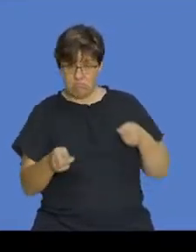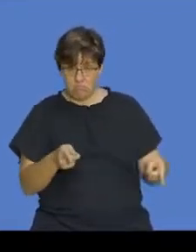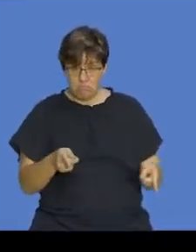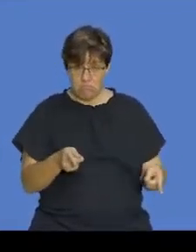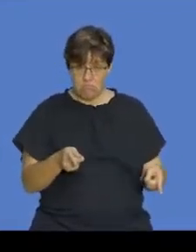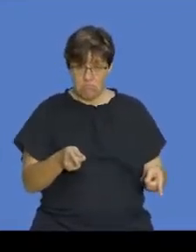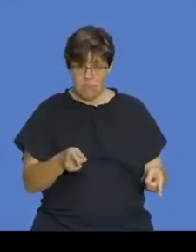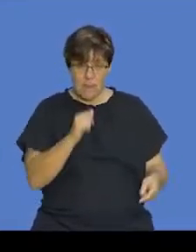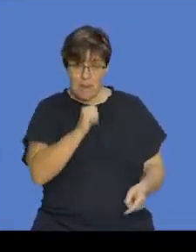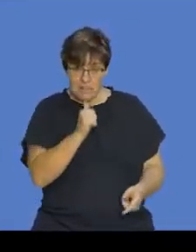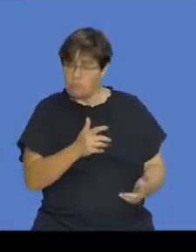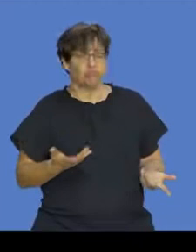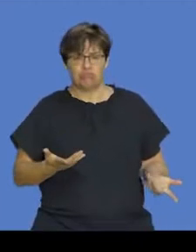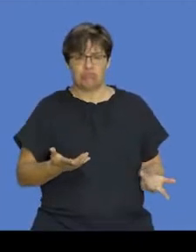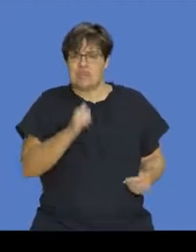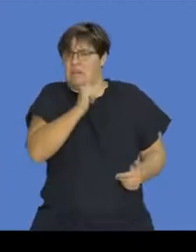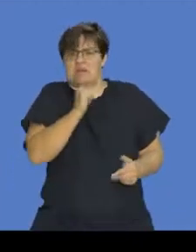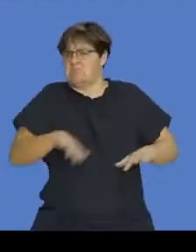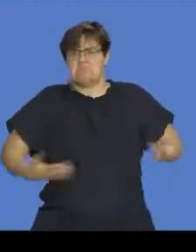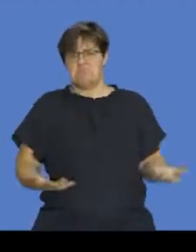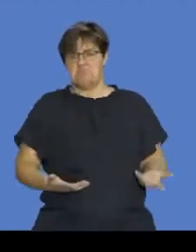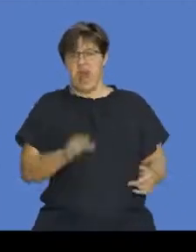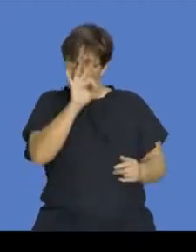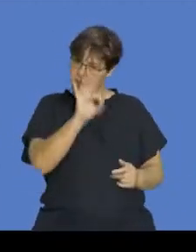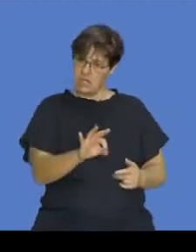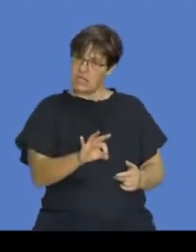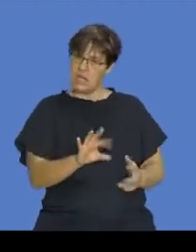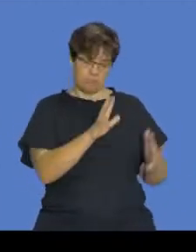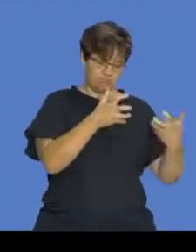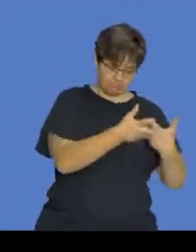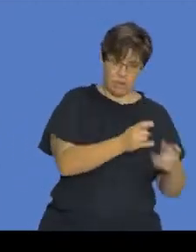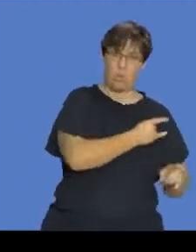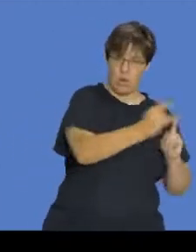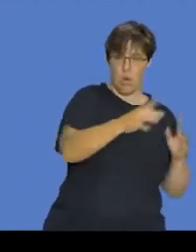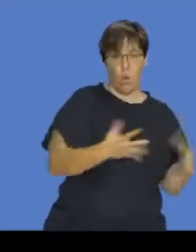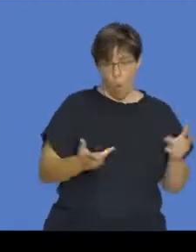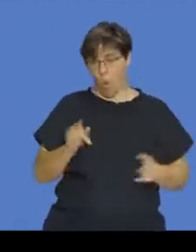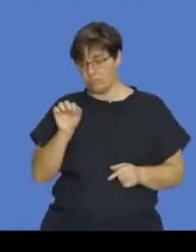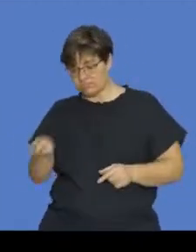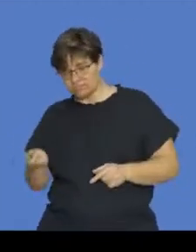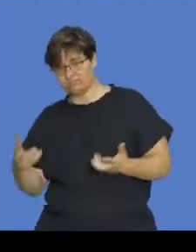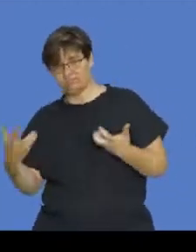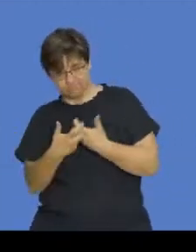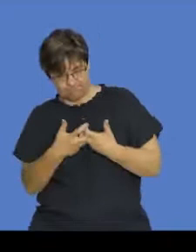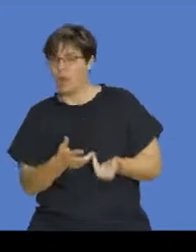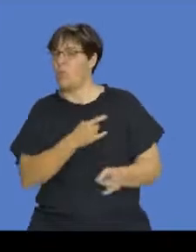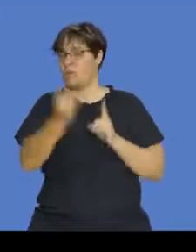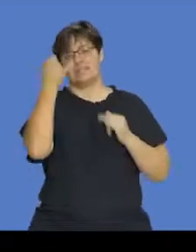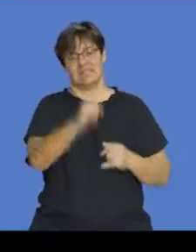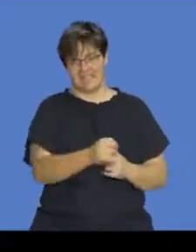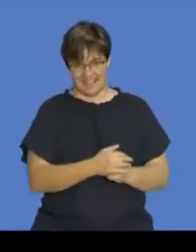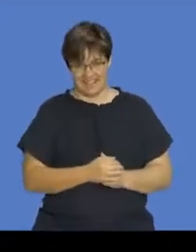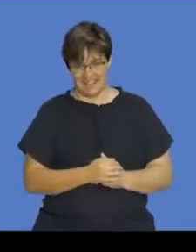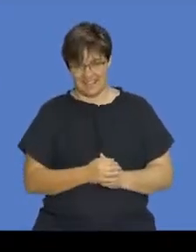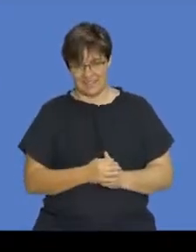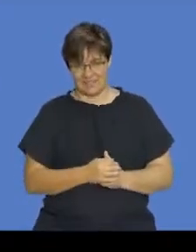3? No, it doesn't matter. We recognize 3 will still be a winning number. So the number of times that we